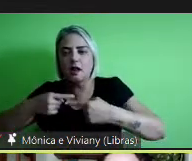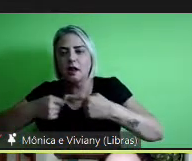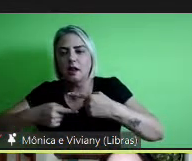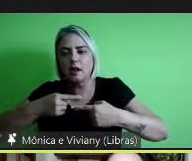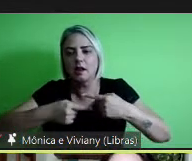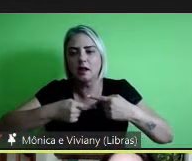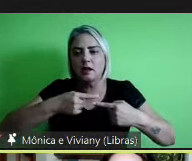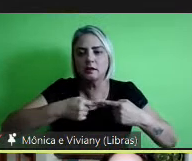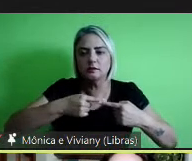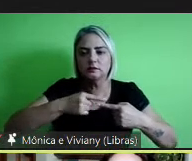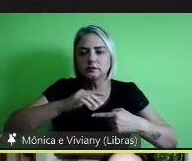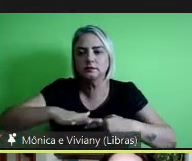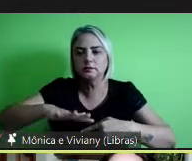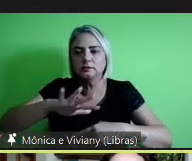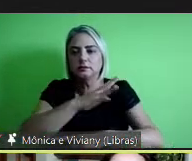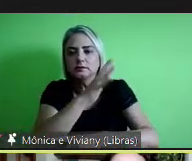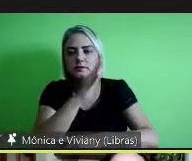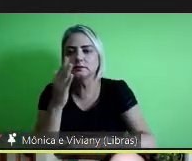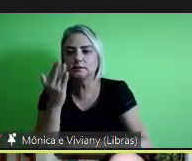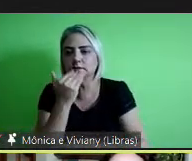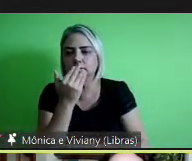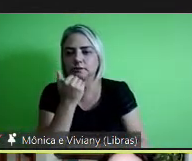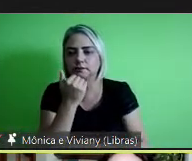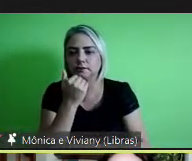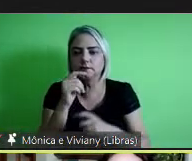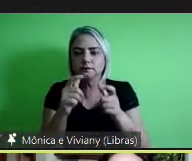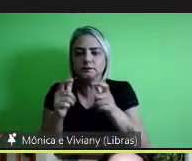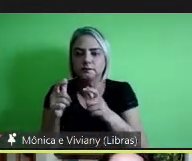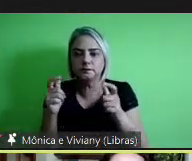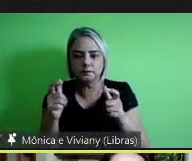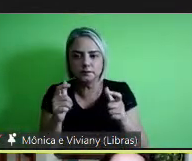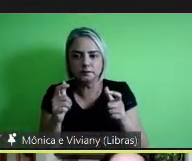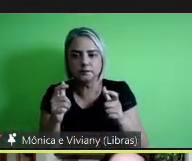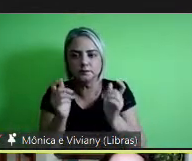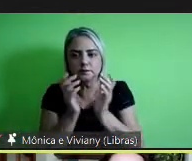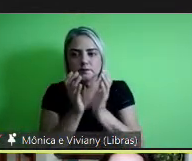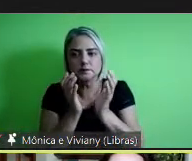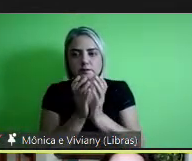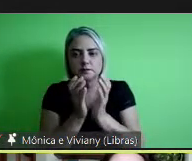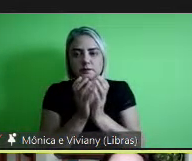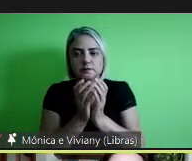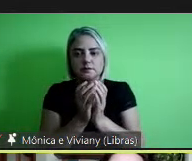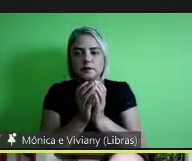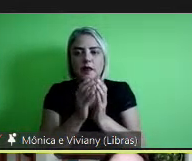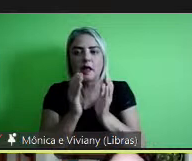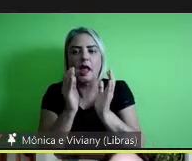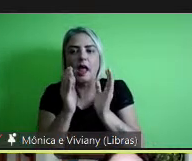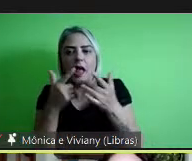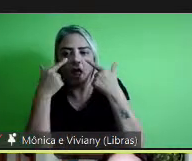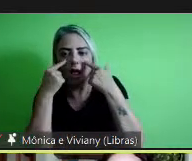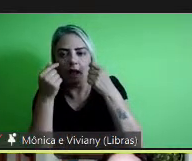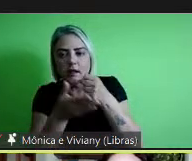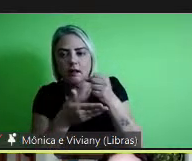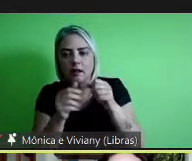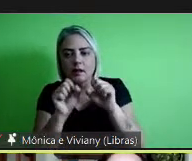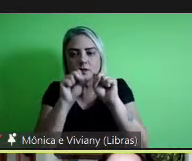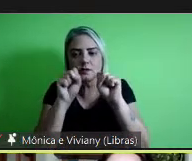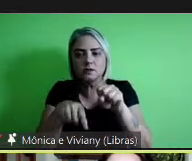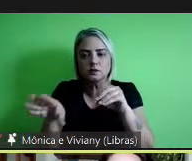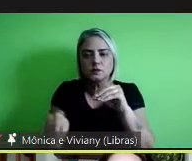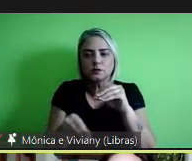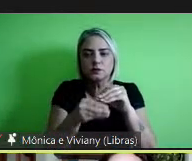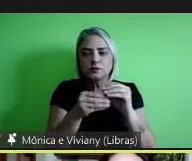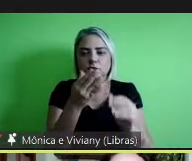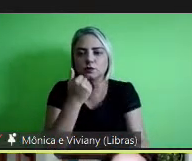to go forward in the discussion of this place that as part